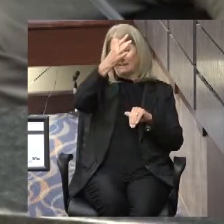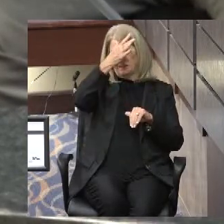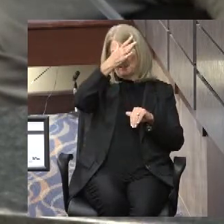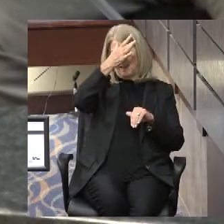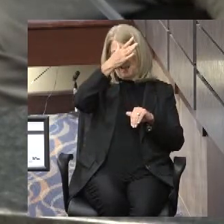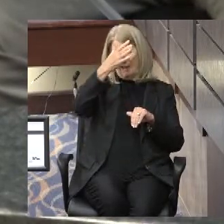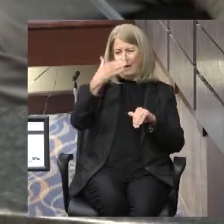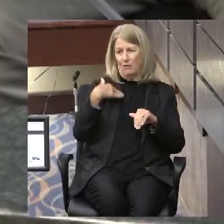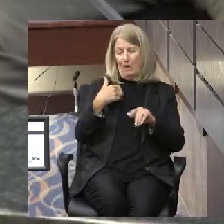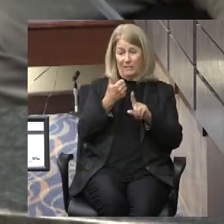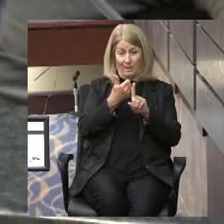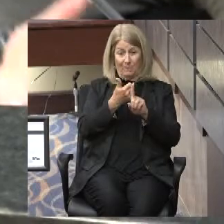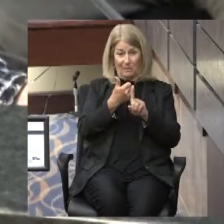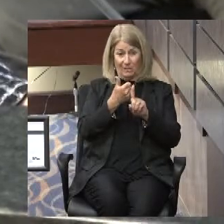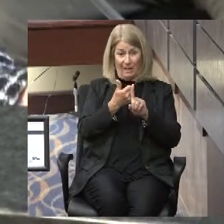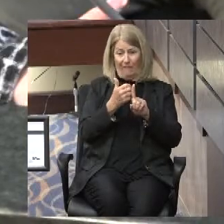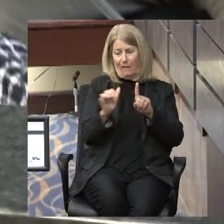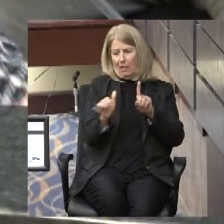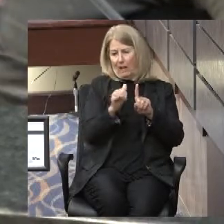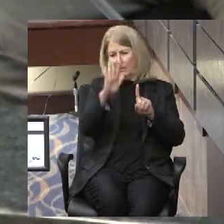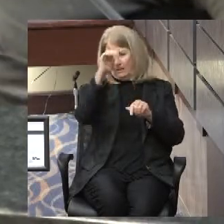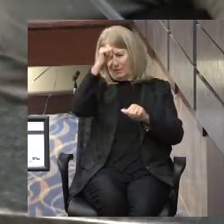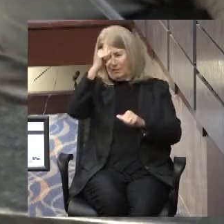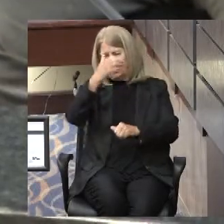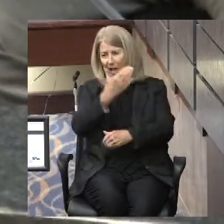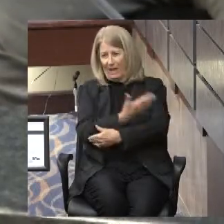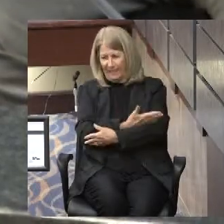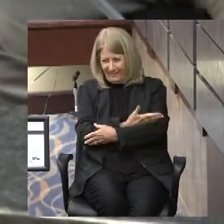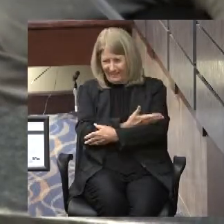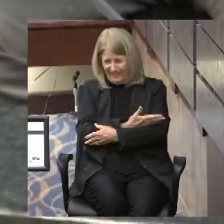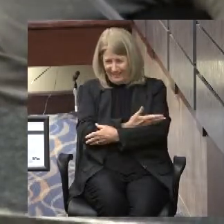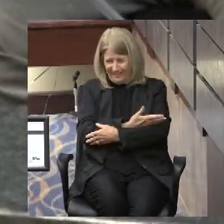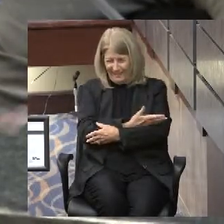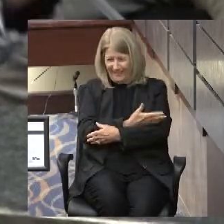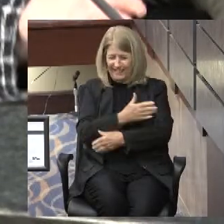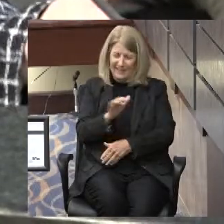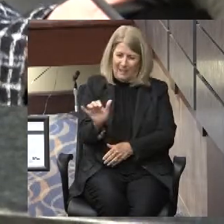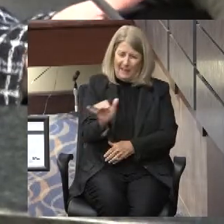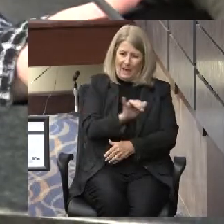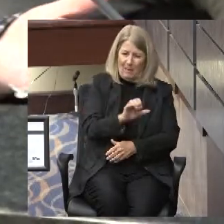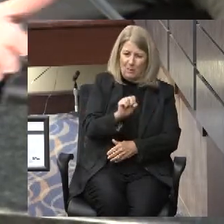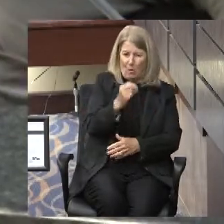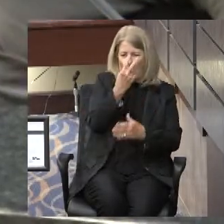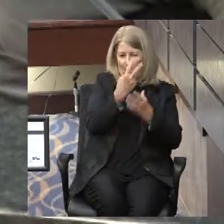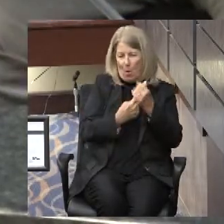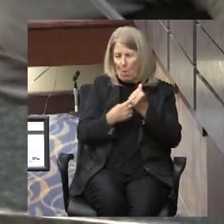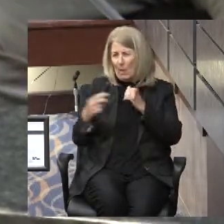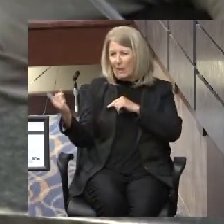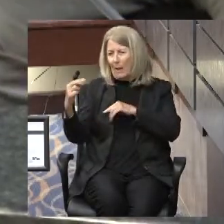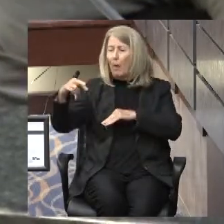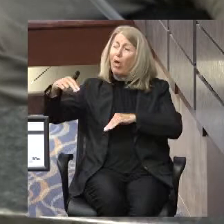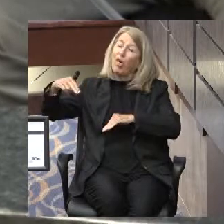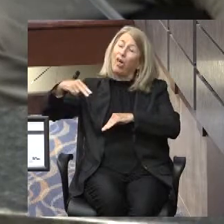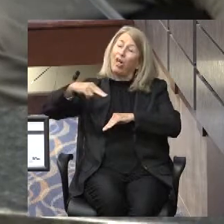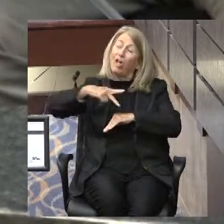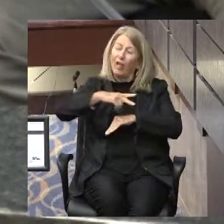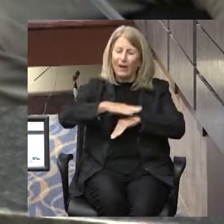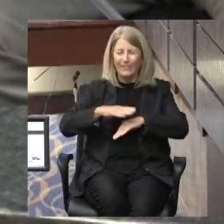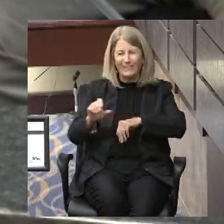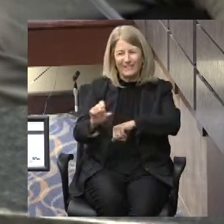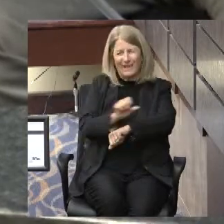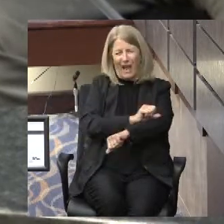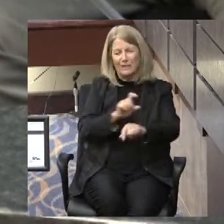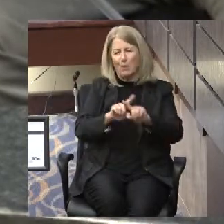dressed himself like his son, or his son like him, so they both came out on the stage. But they were